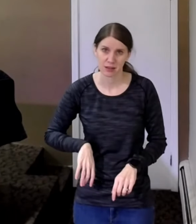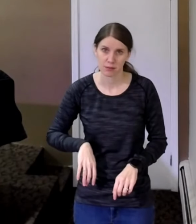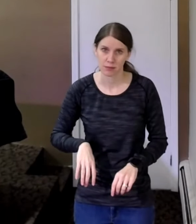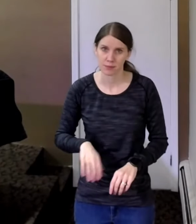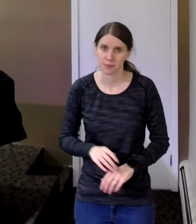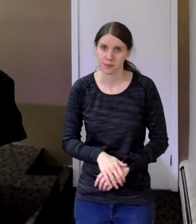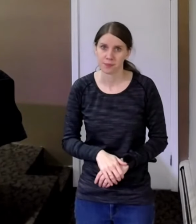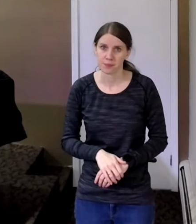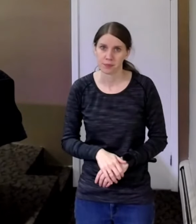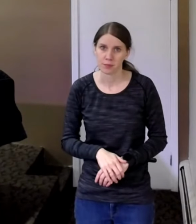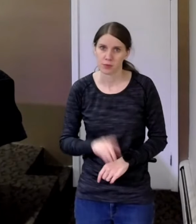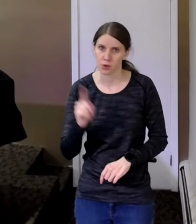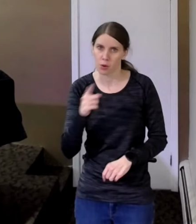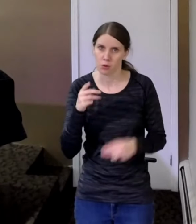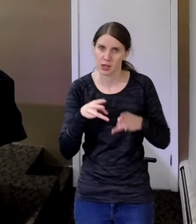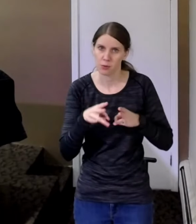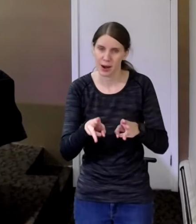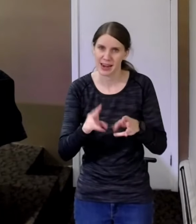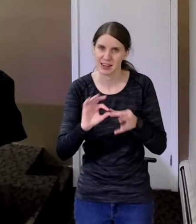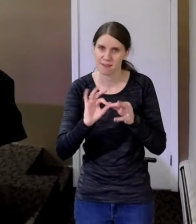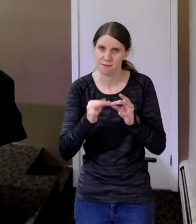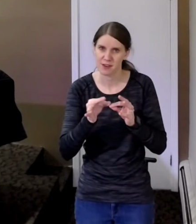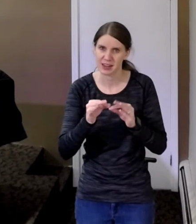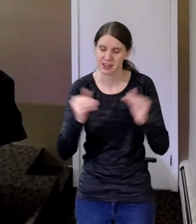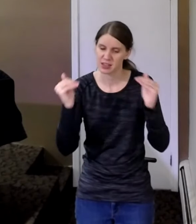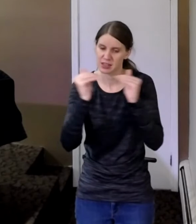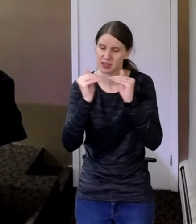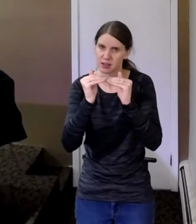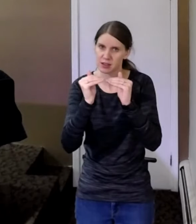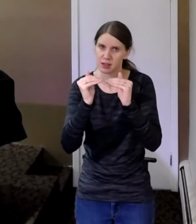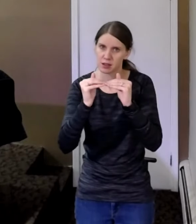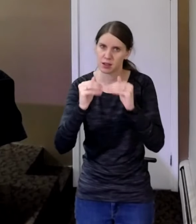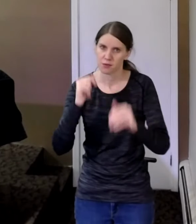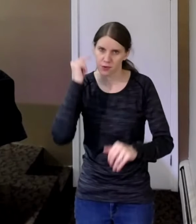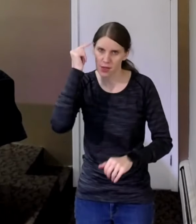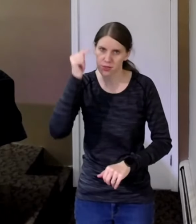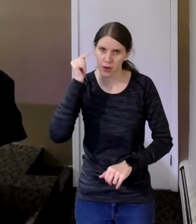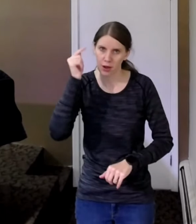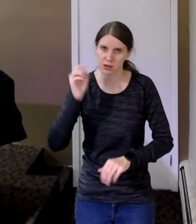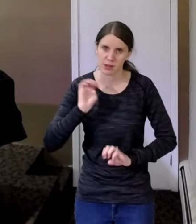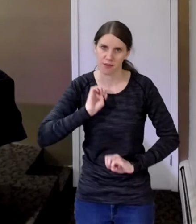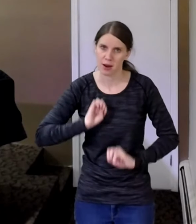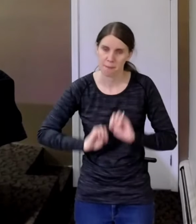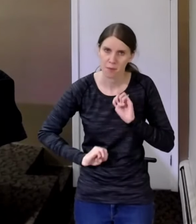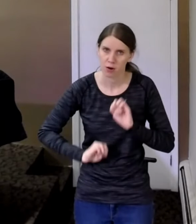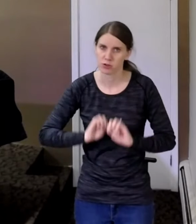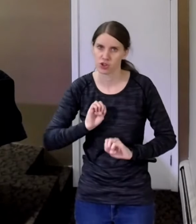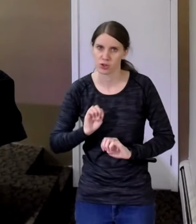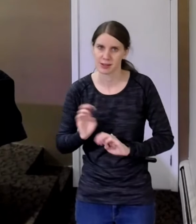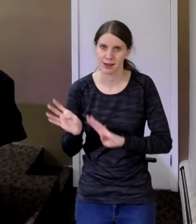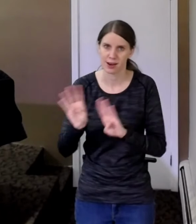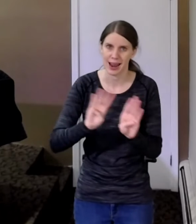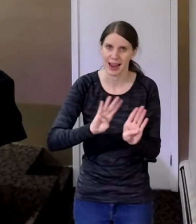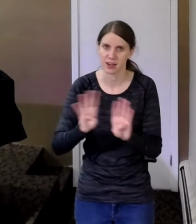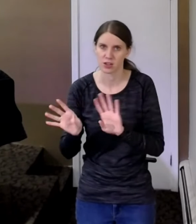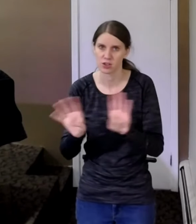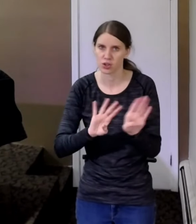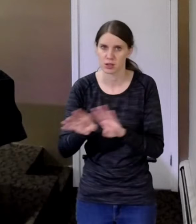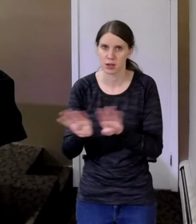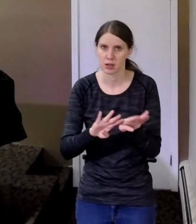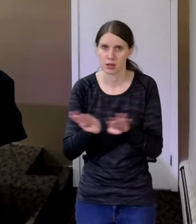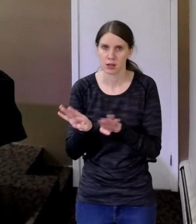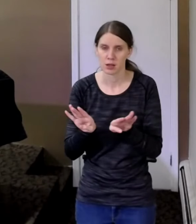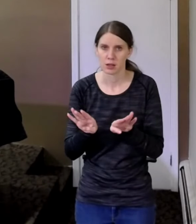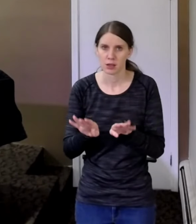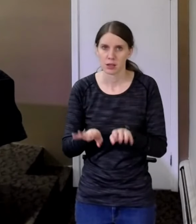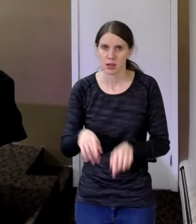The only way to redefine that baseline for our thoughts, our emotions, our actions, is by trusting God